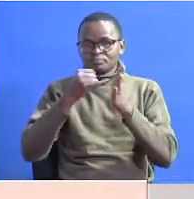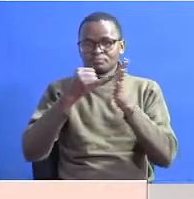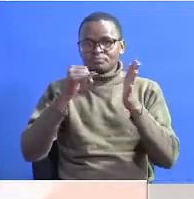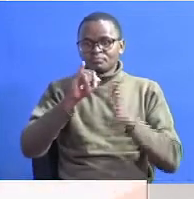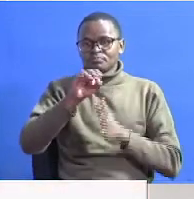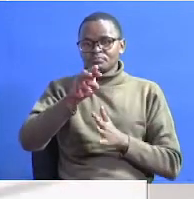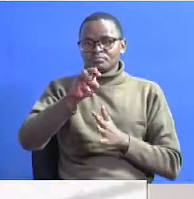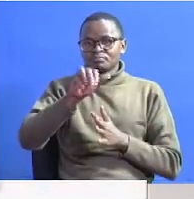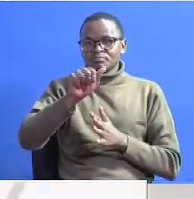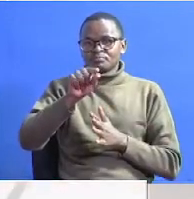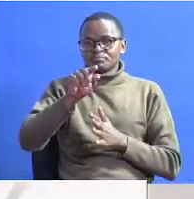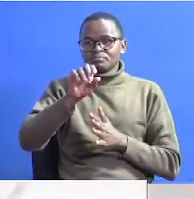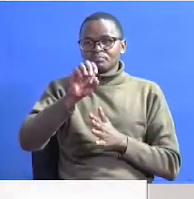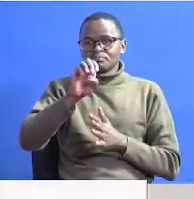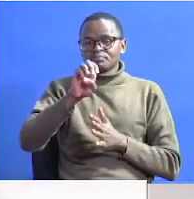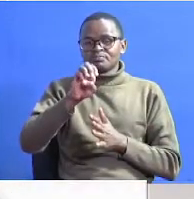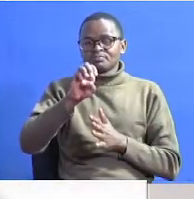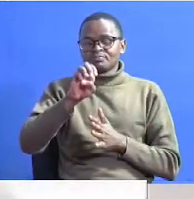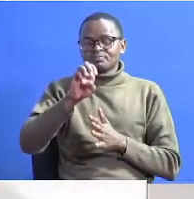without,